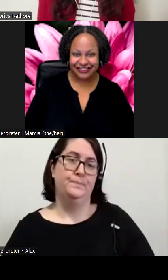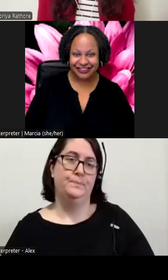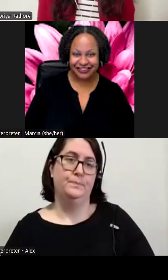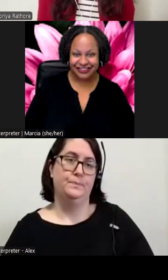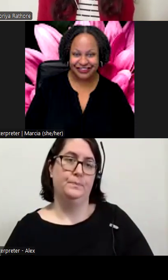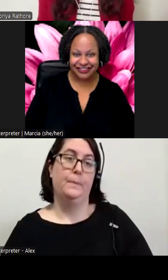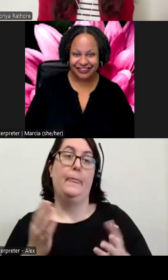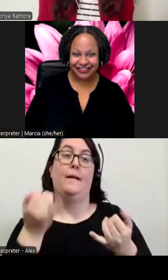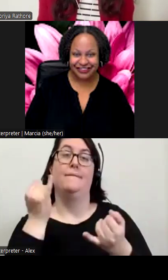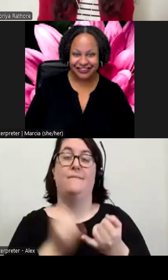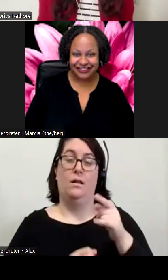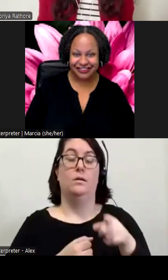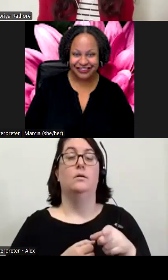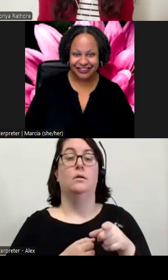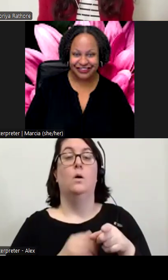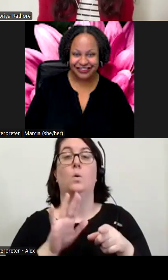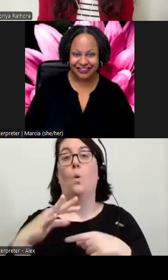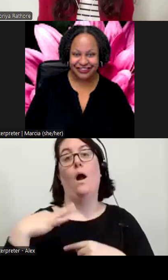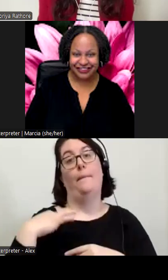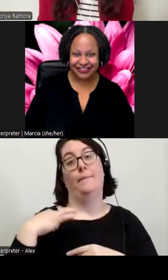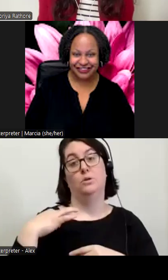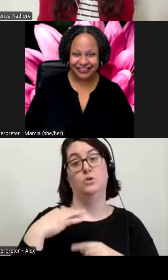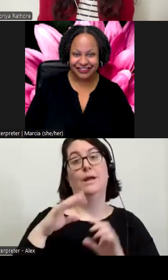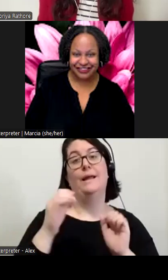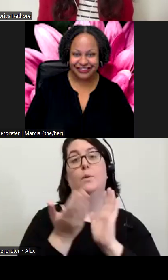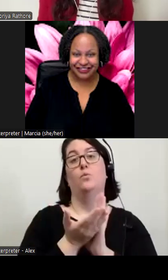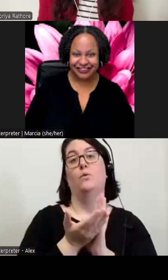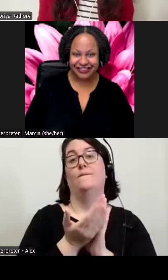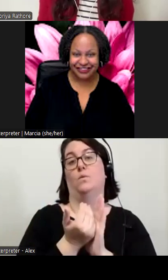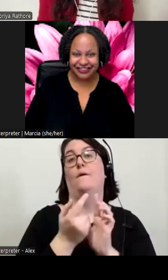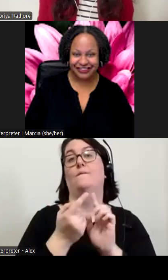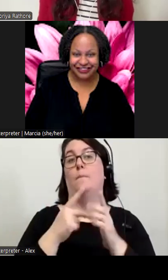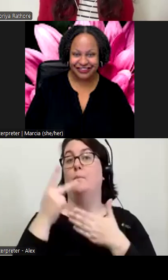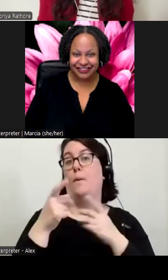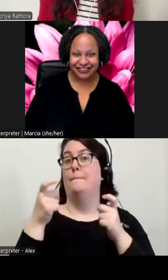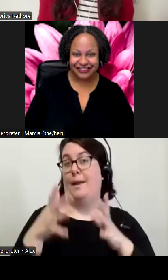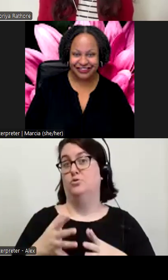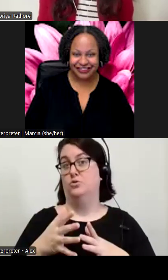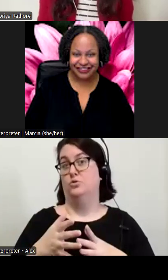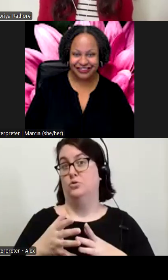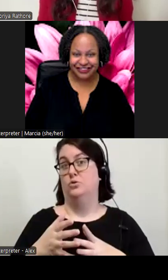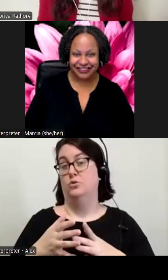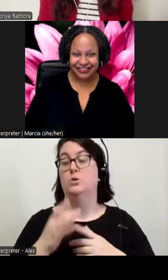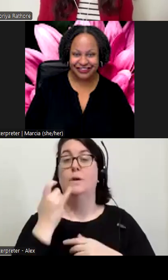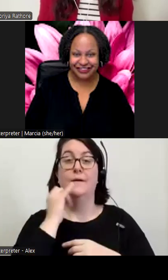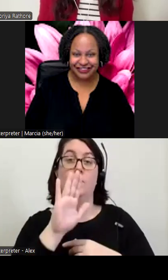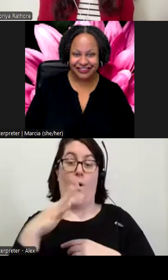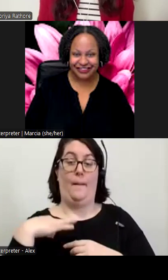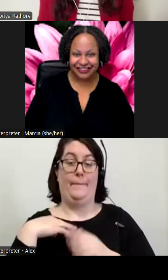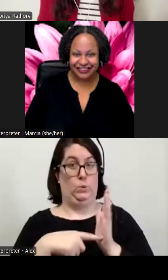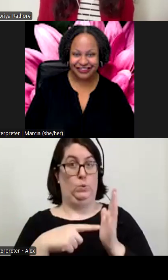And finally, you can also have your application reviewed by a program manager. So if the application